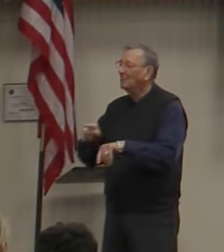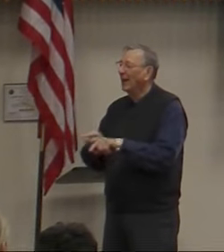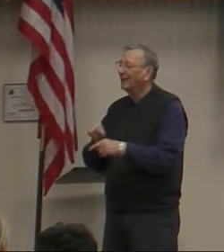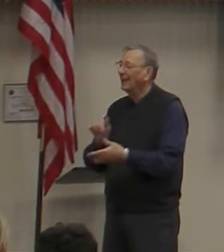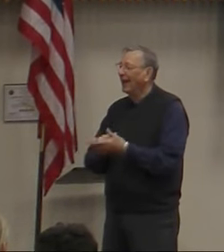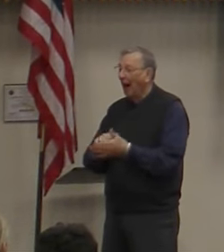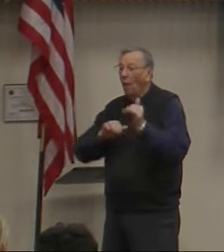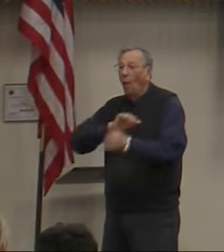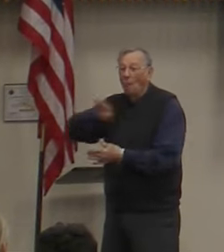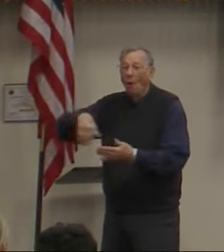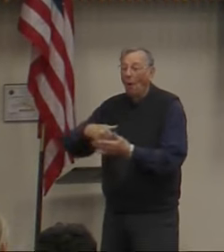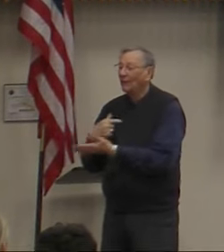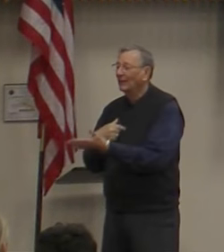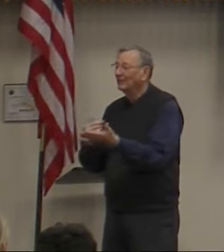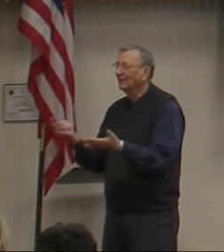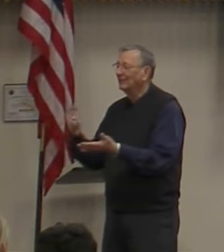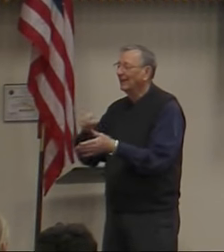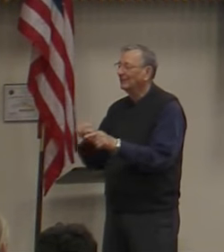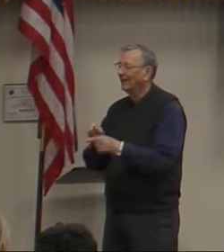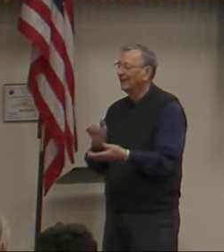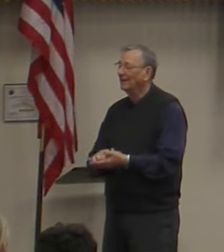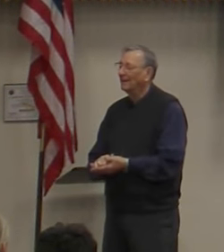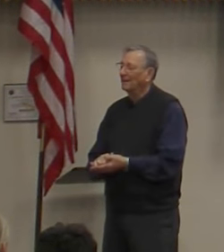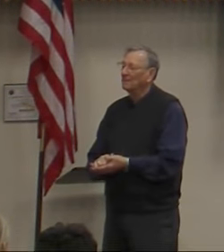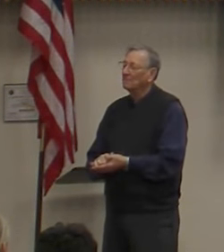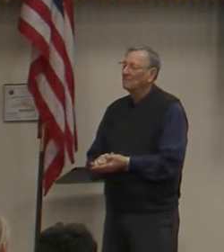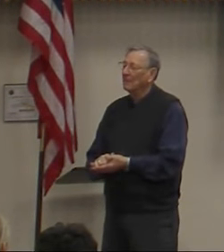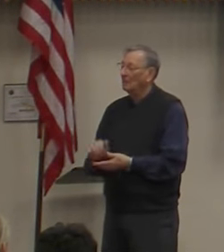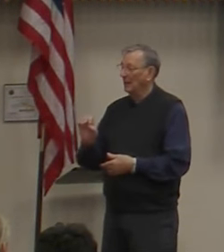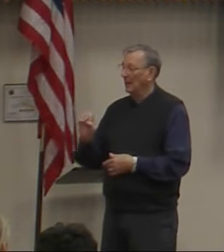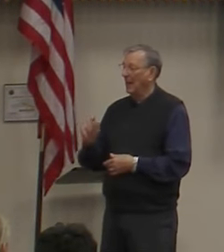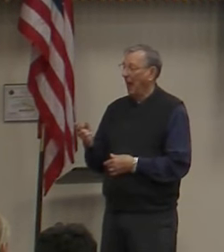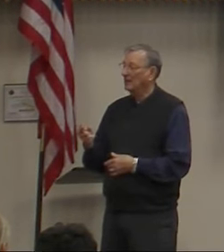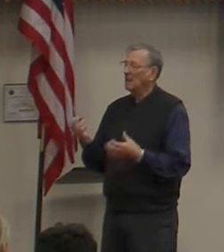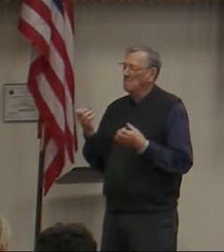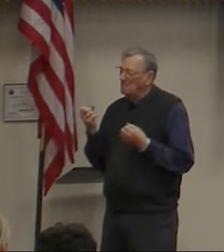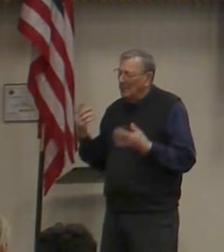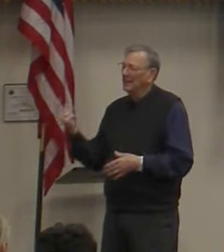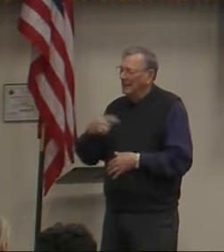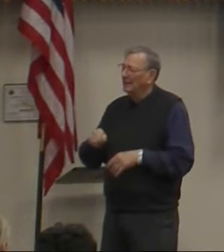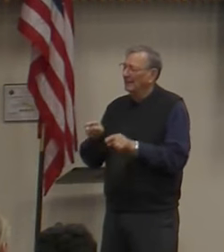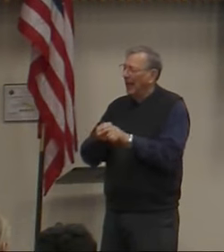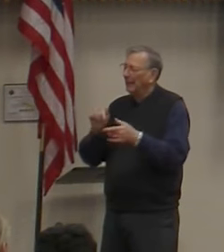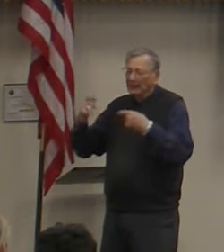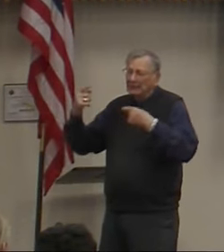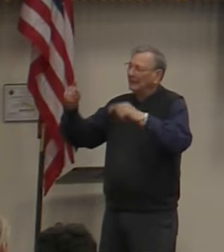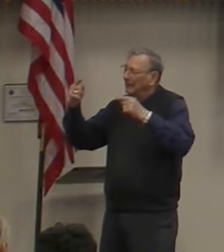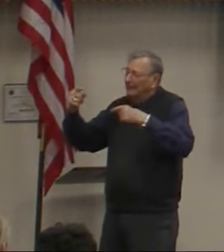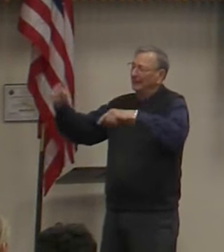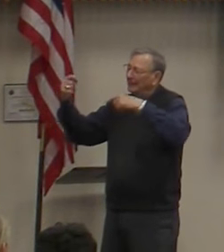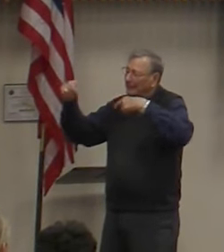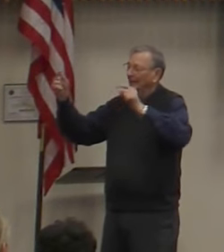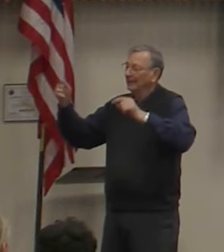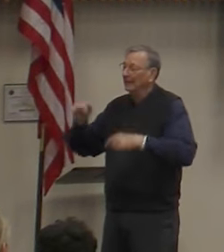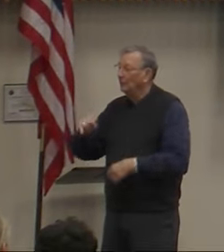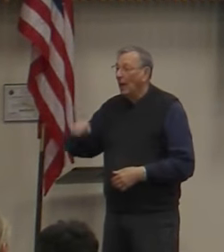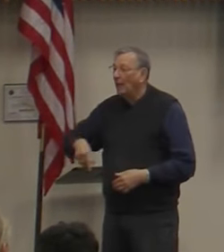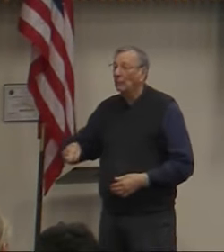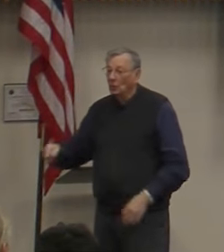we've all had those days. Elijah had a lot of days like that. If you haven't, you